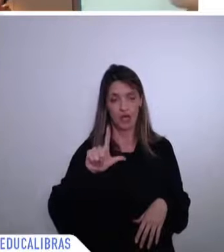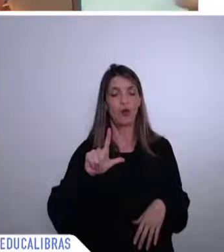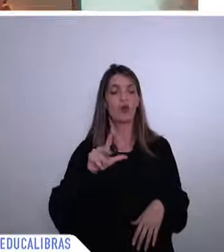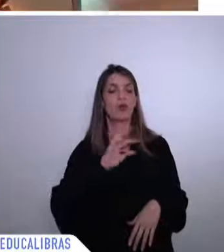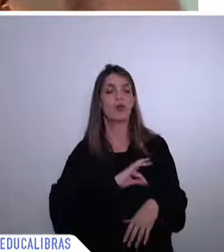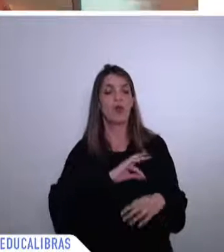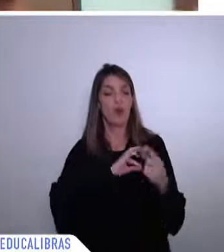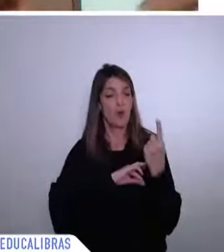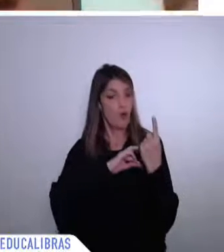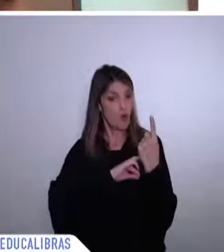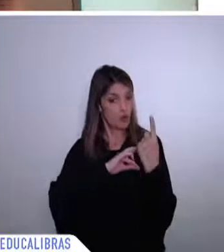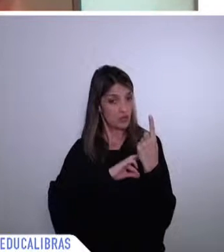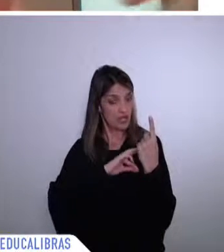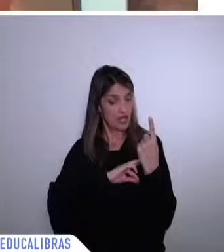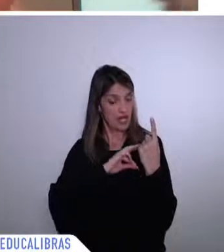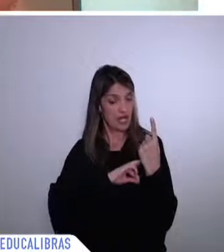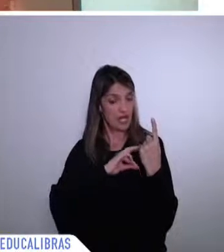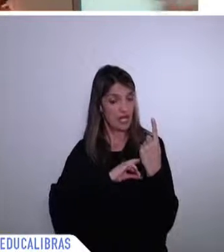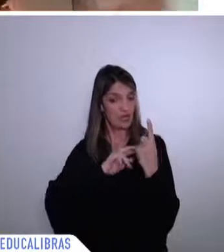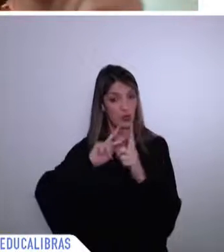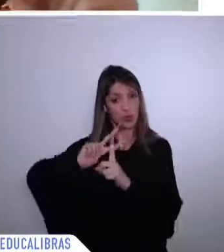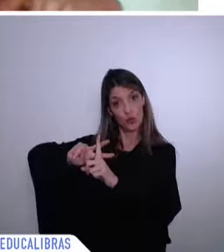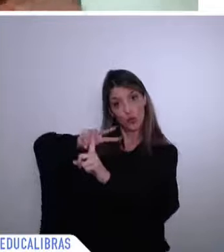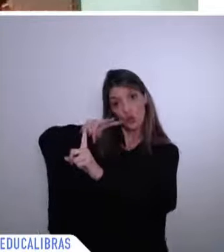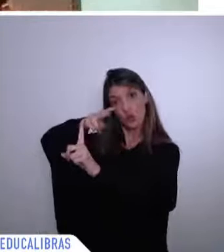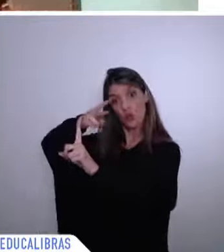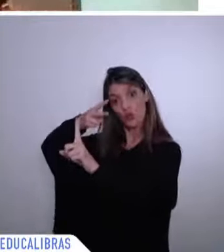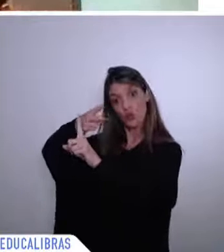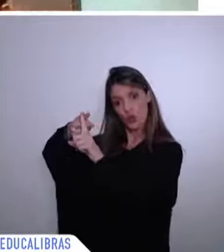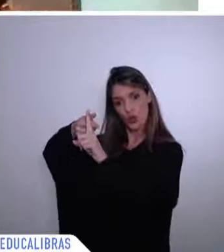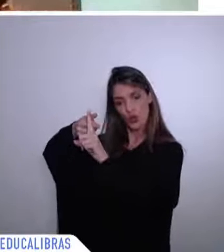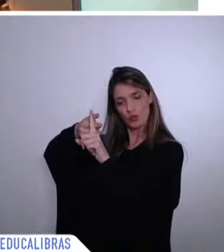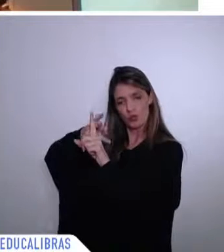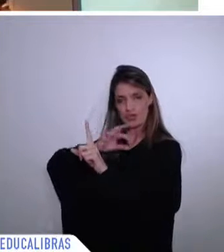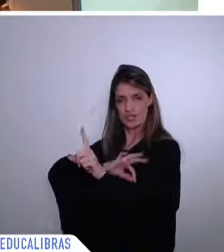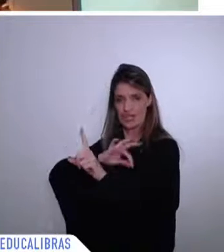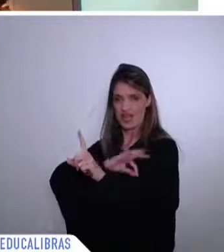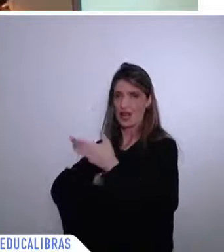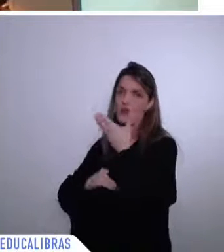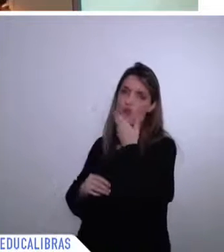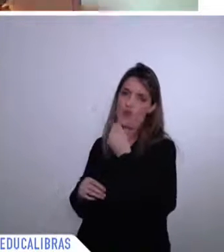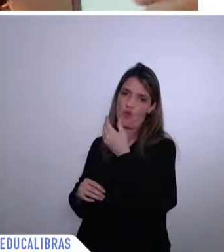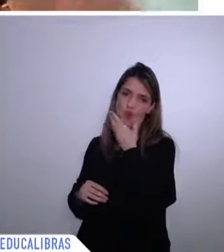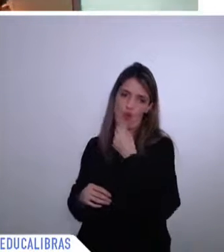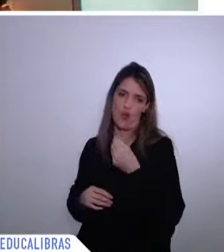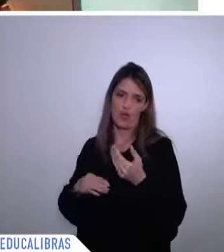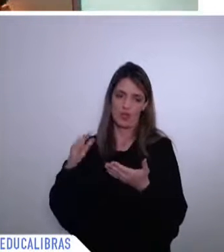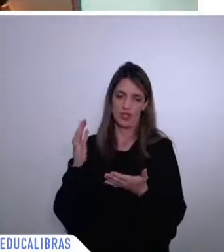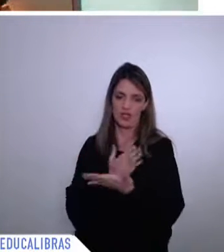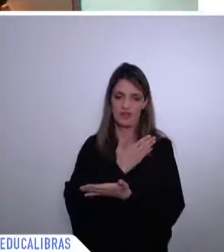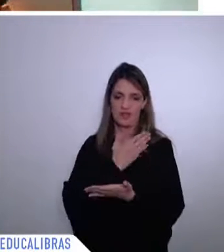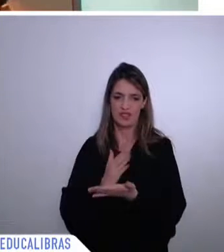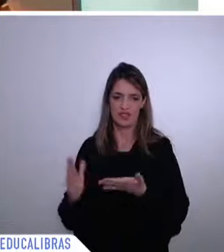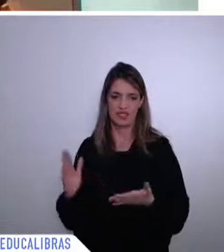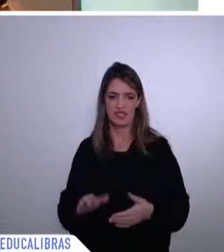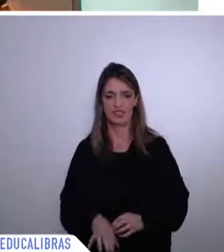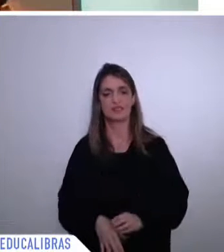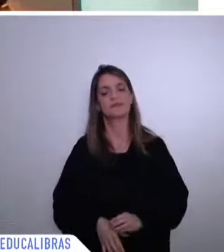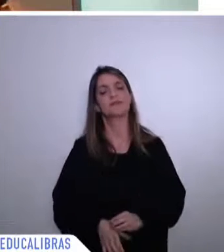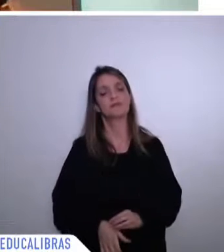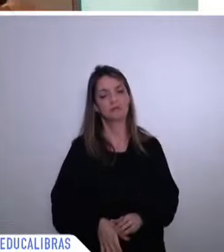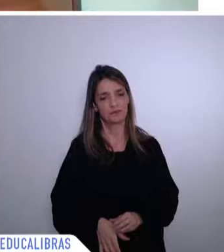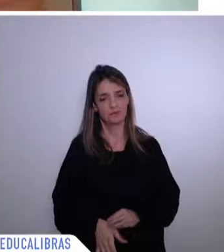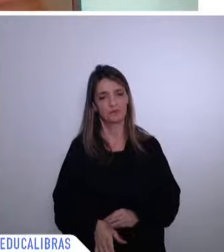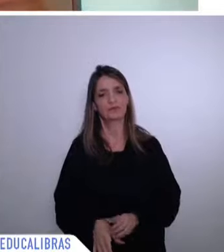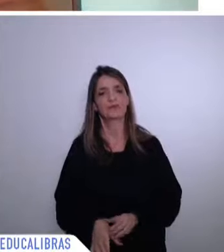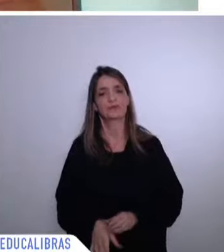levels. People who own a minimum salary, they have twice as much the work of